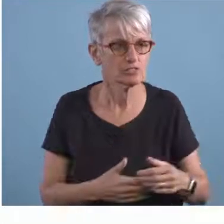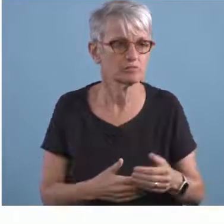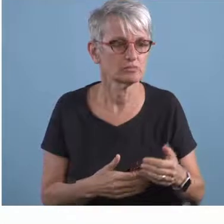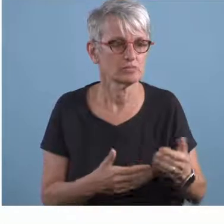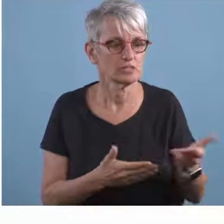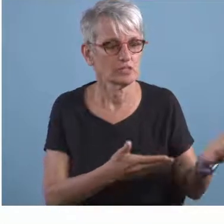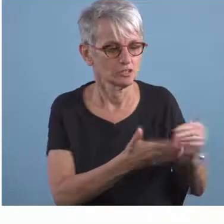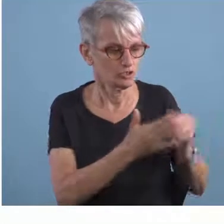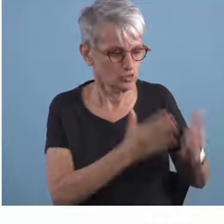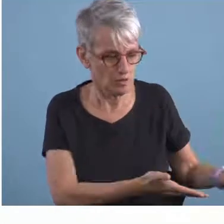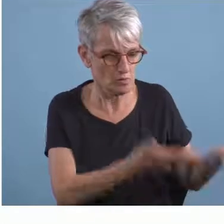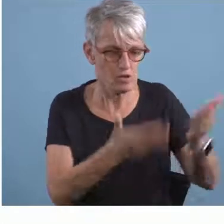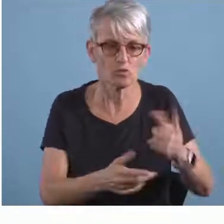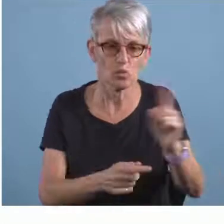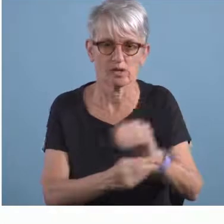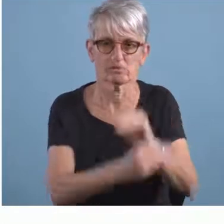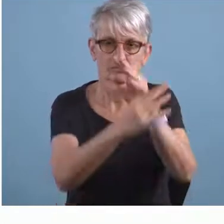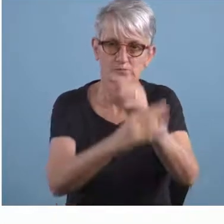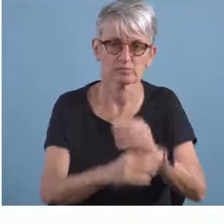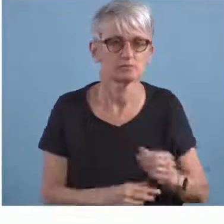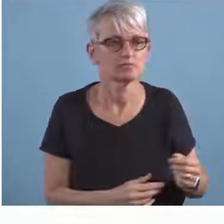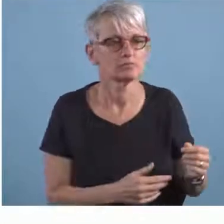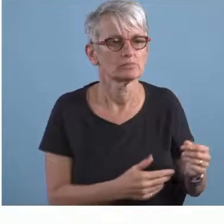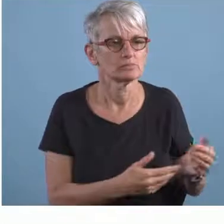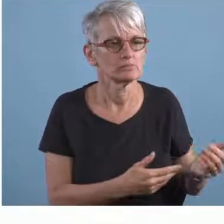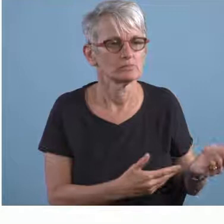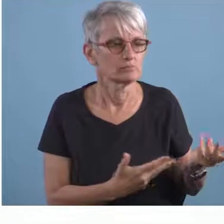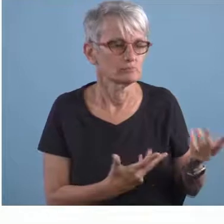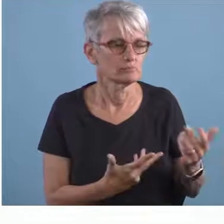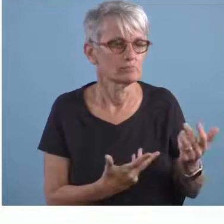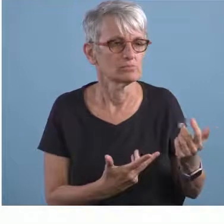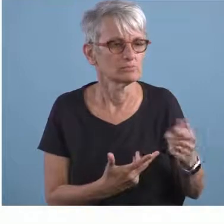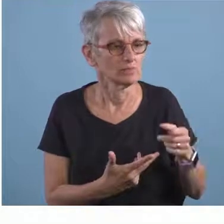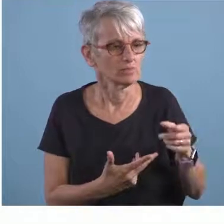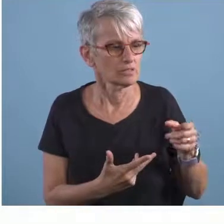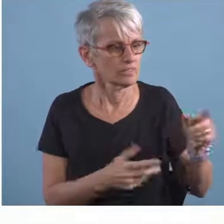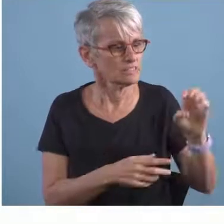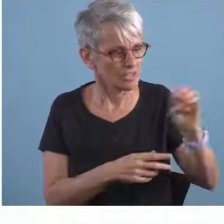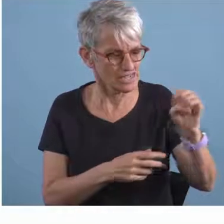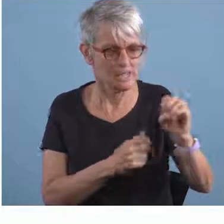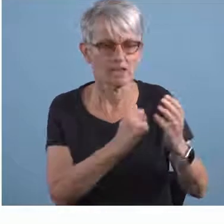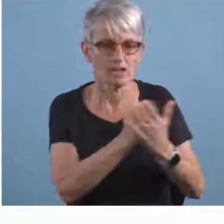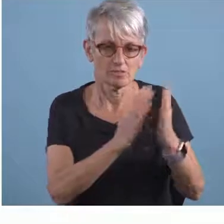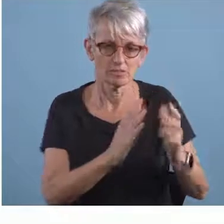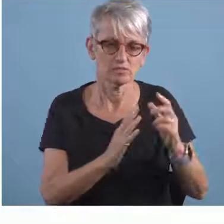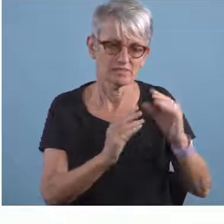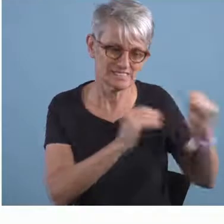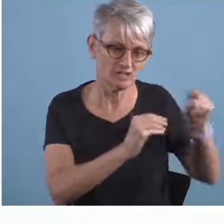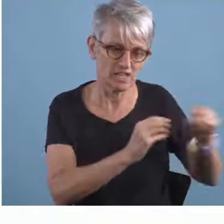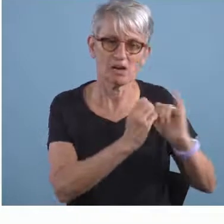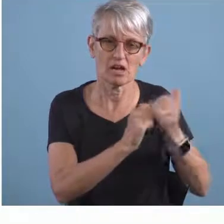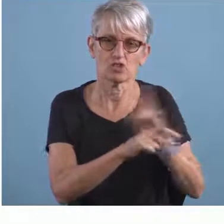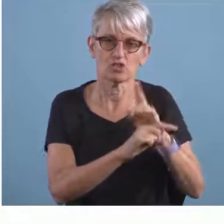room where the telepractice session is taking place. Let them be trained in the use of technology and to handle